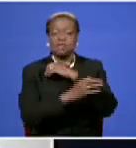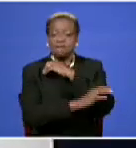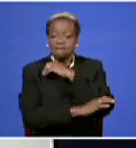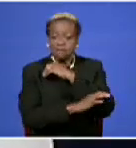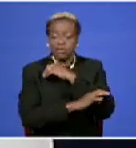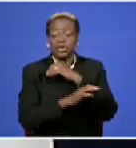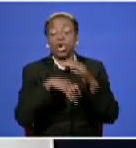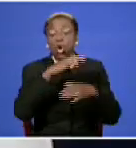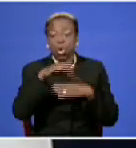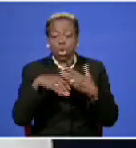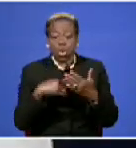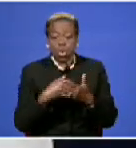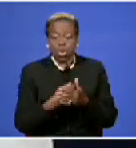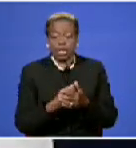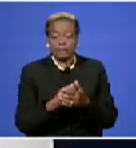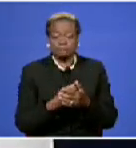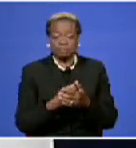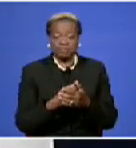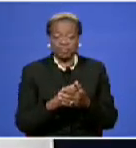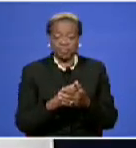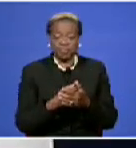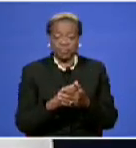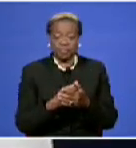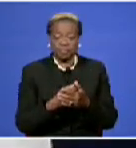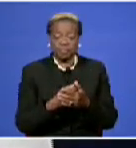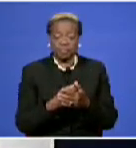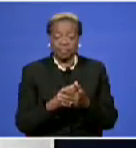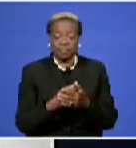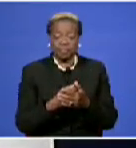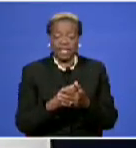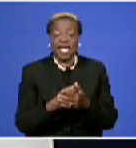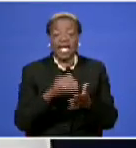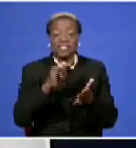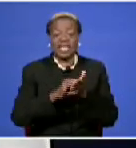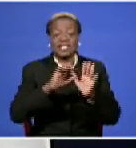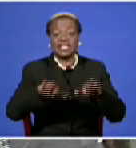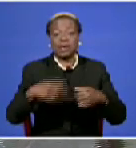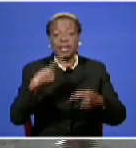fought for majority rule. And that's how it came about.